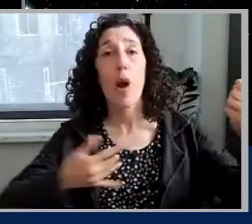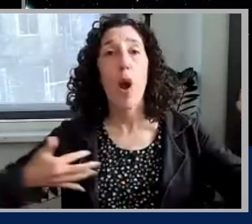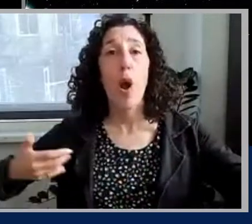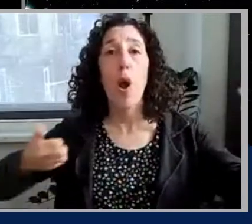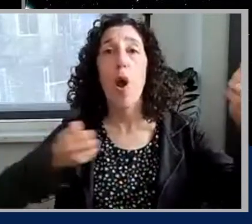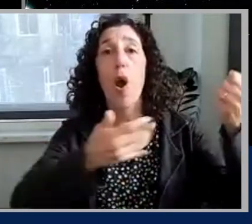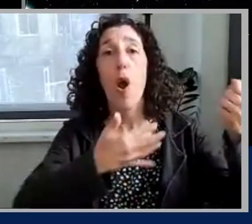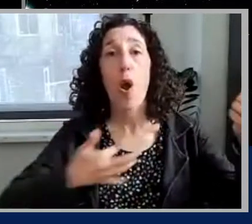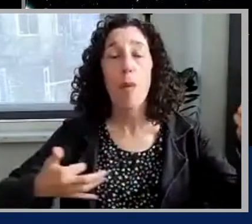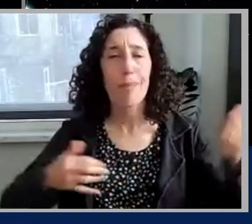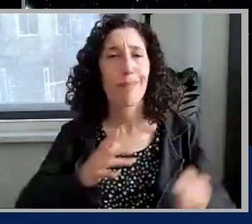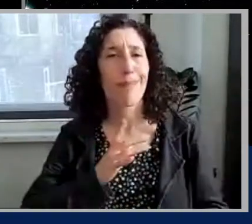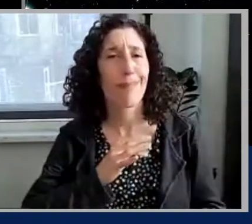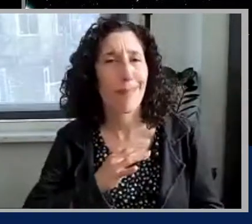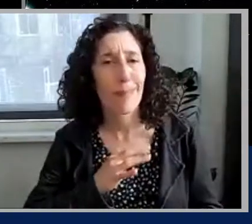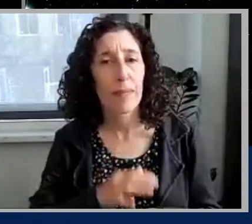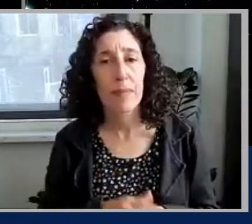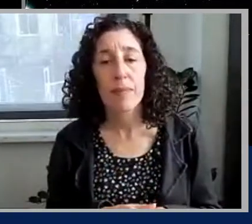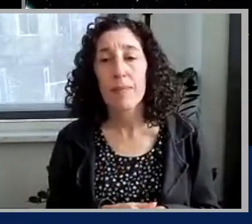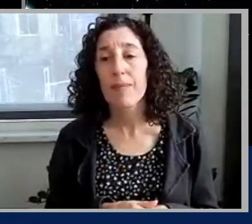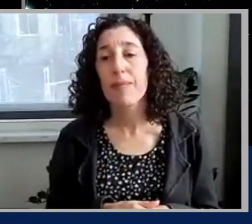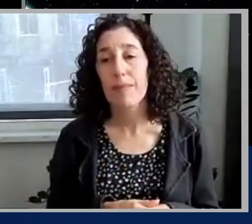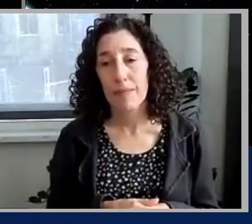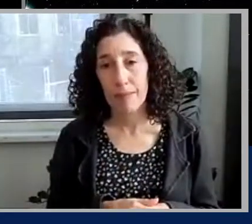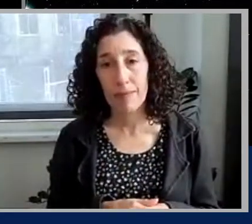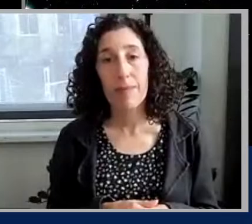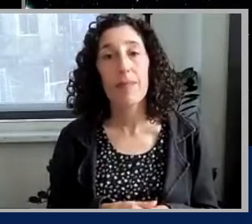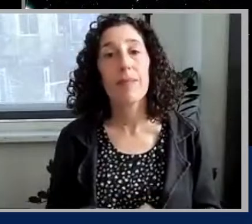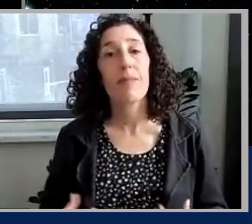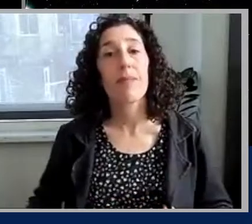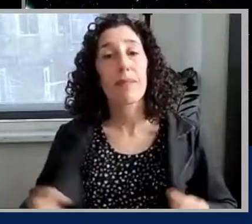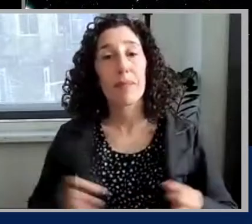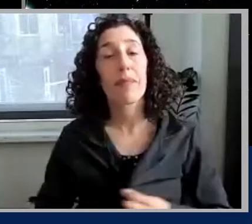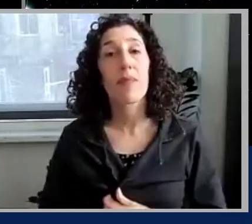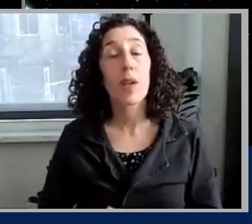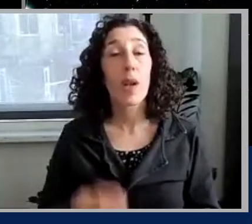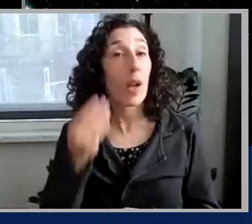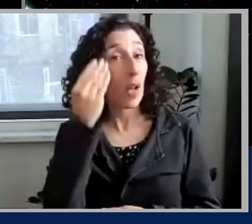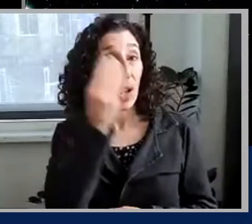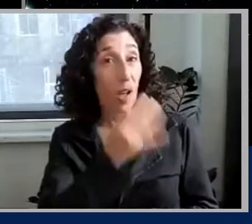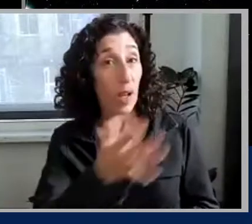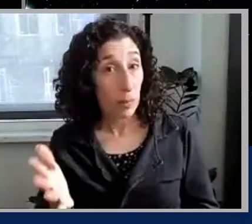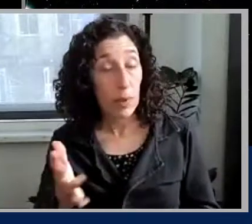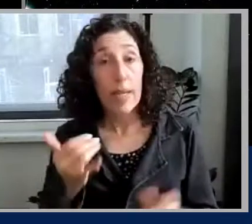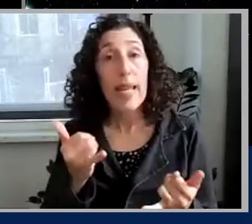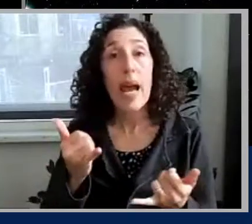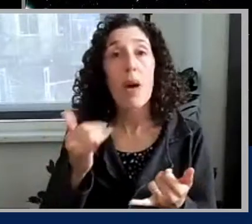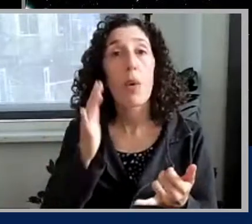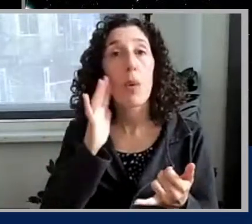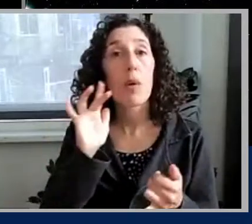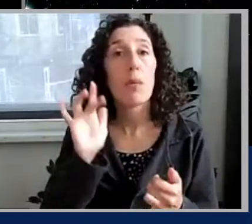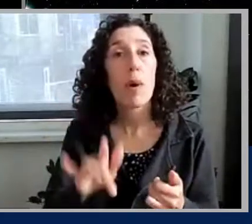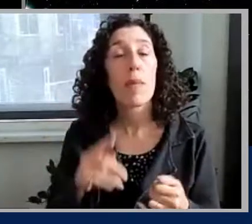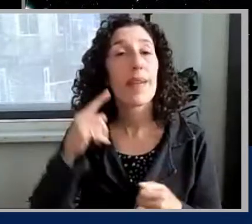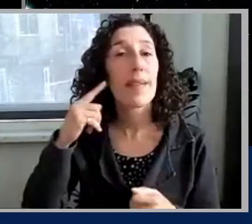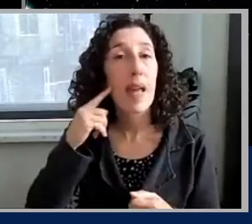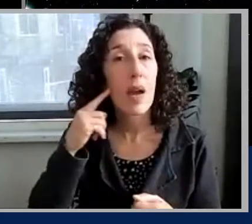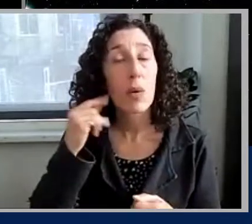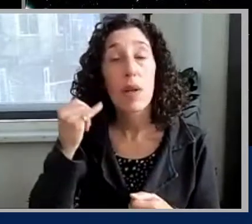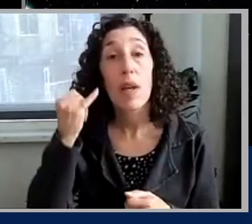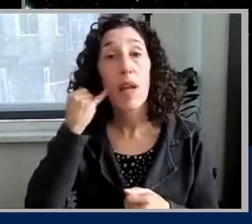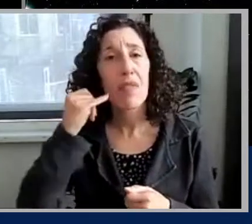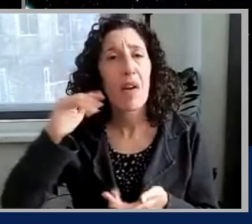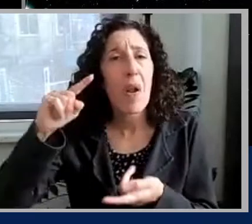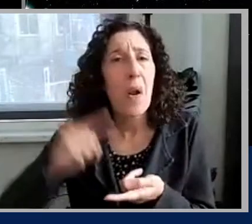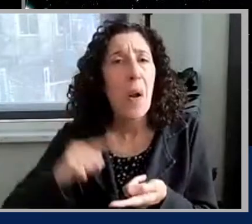it. And for the viewers, I'd love some feedback. We're going to play the sound for you, but if it's too low, please tell me in chat and we can do it again and